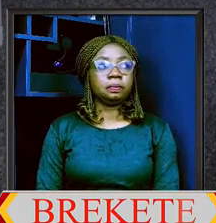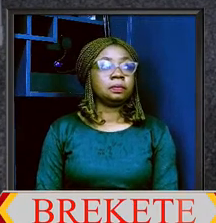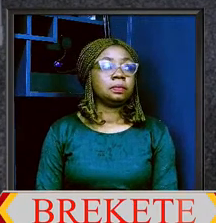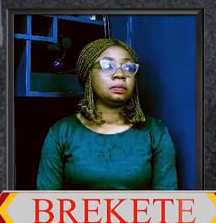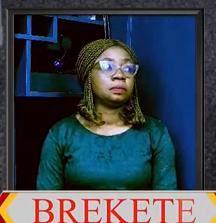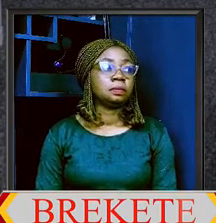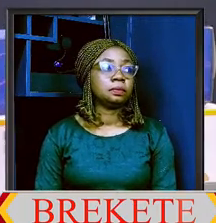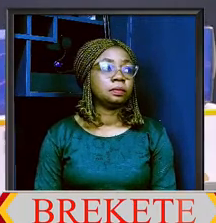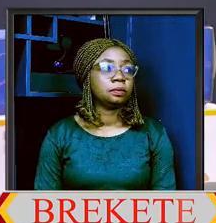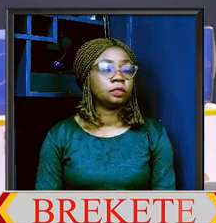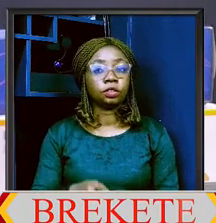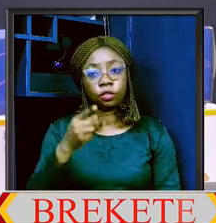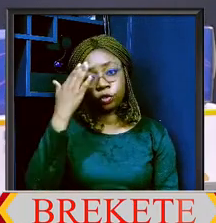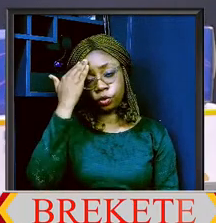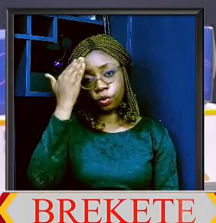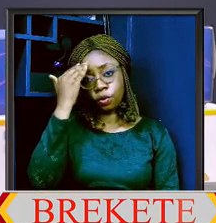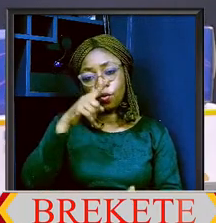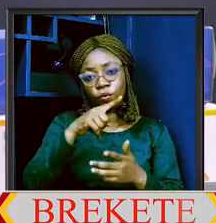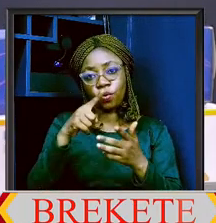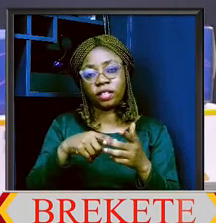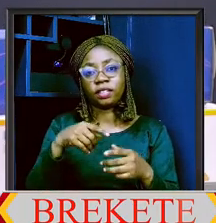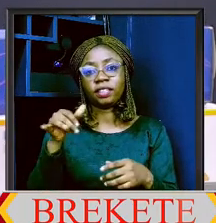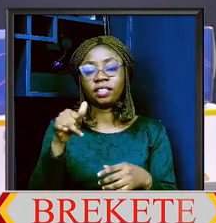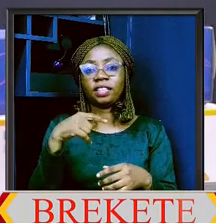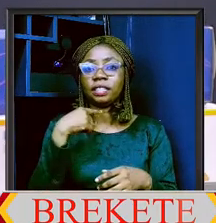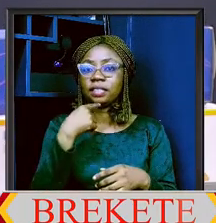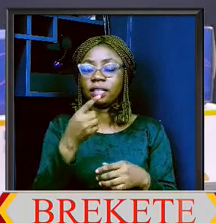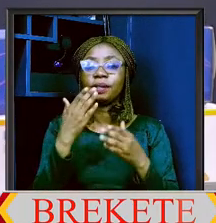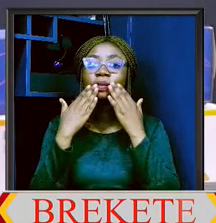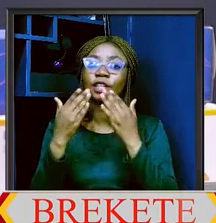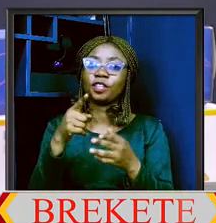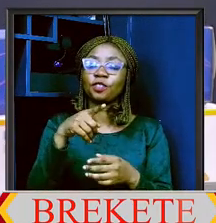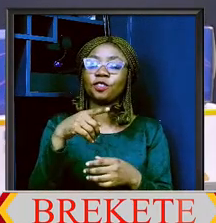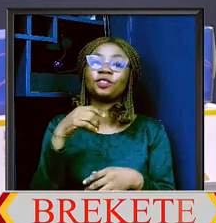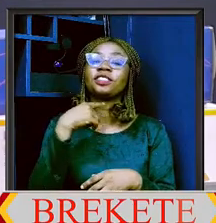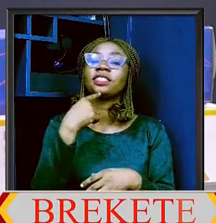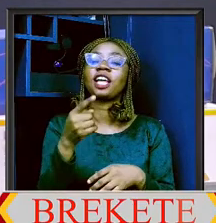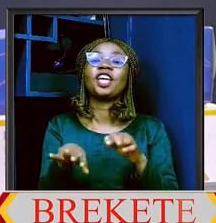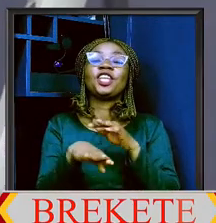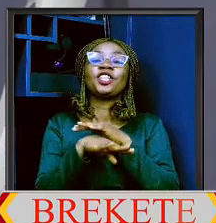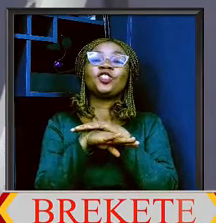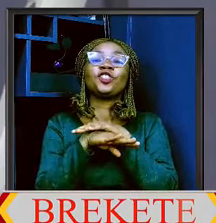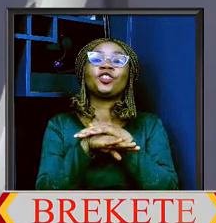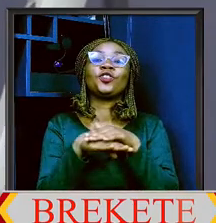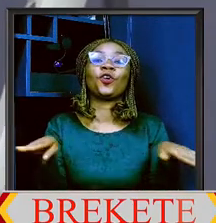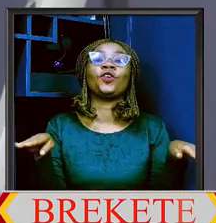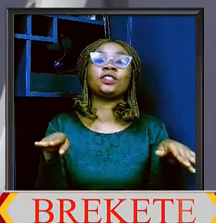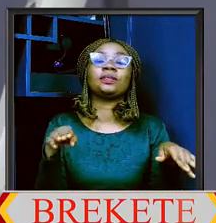mention you know when they say thank you you said don't mention no me you